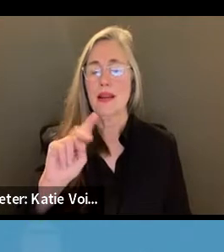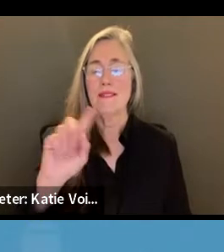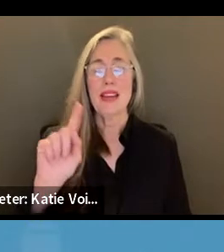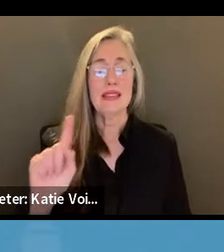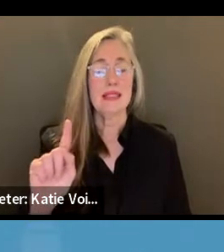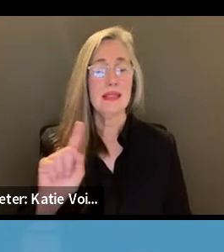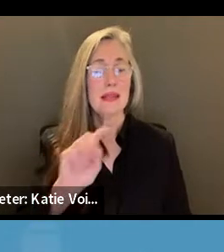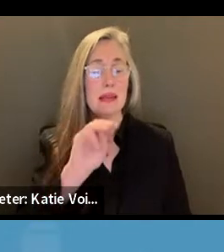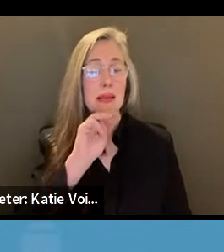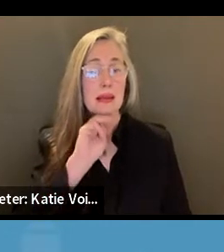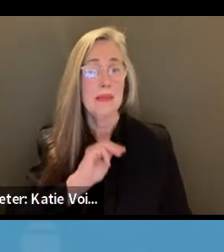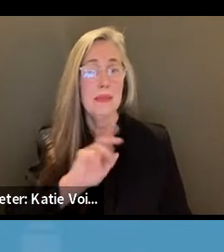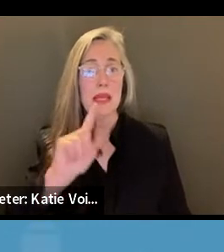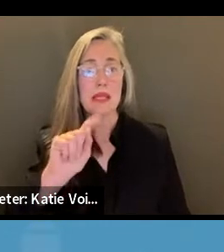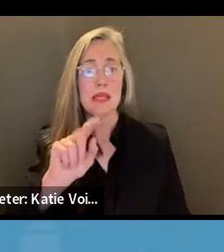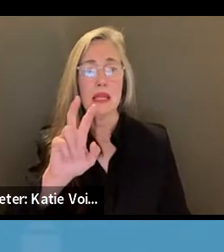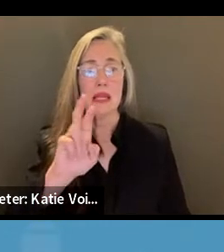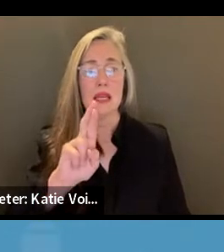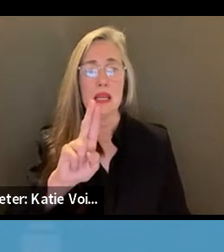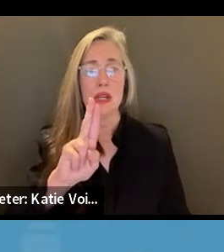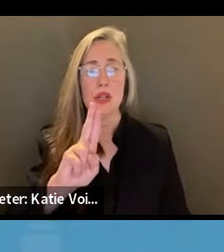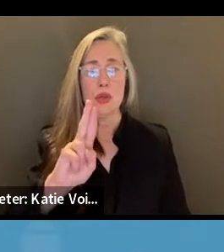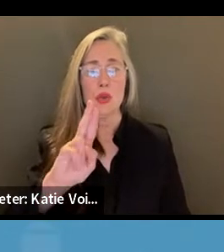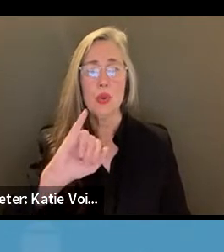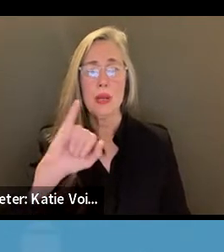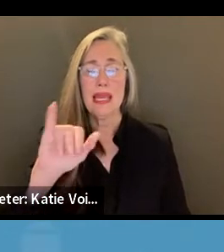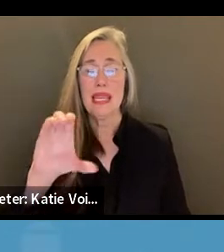any requests to speak on this item, I-4?